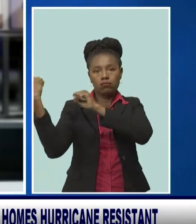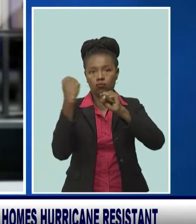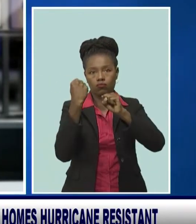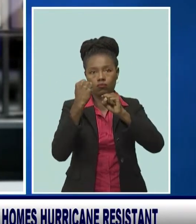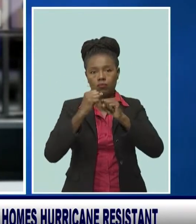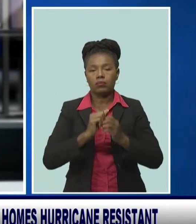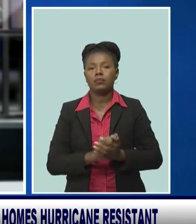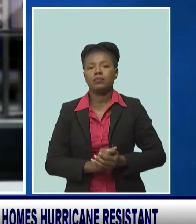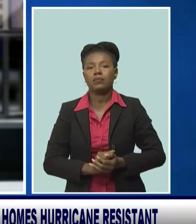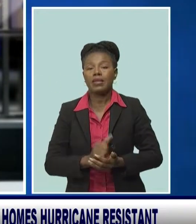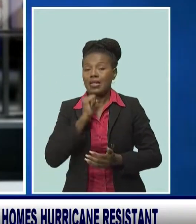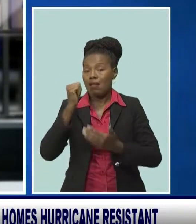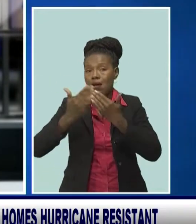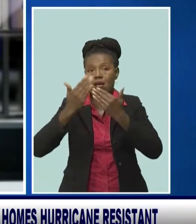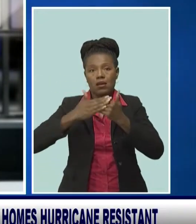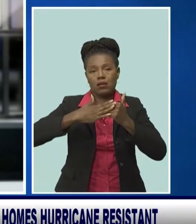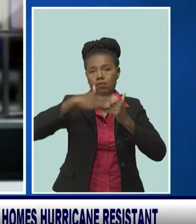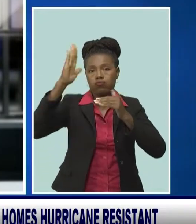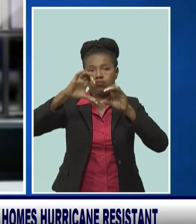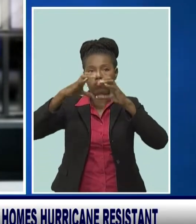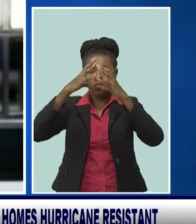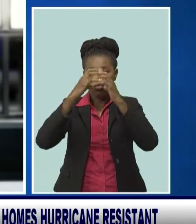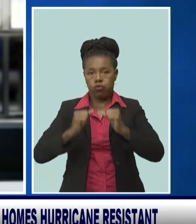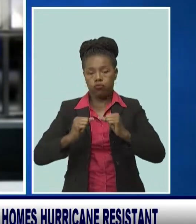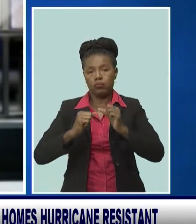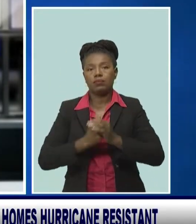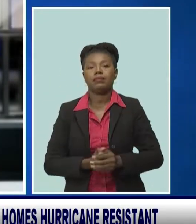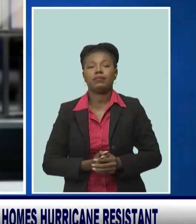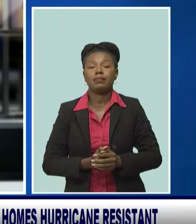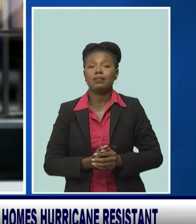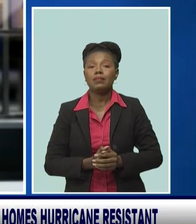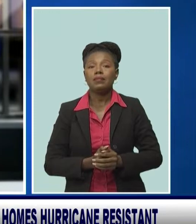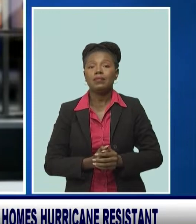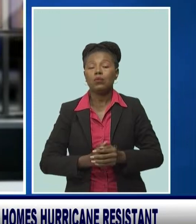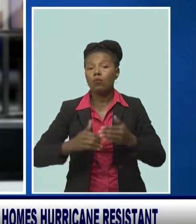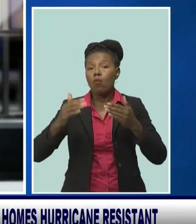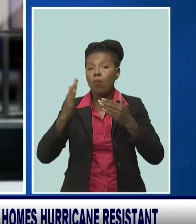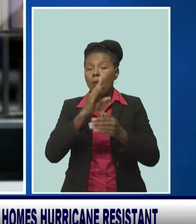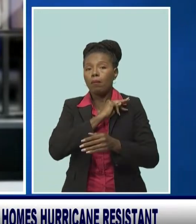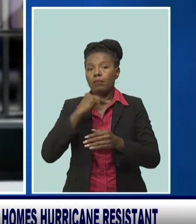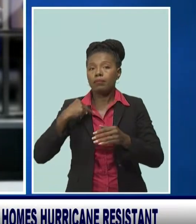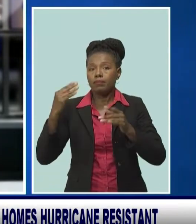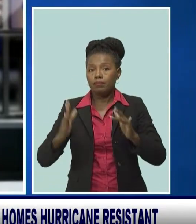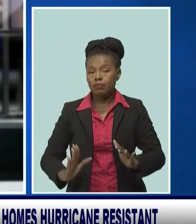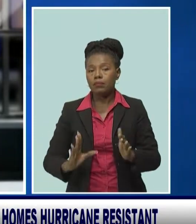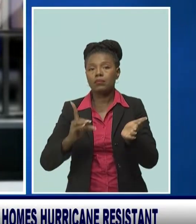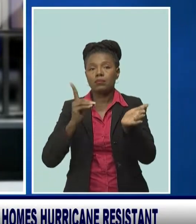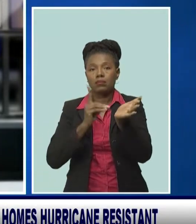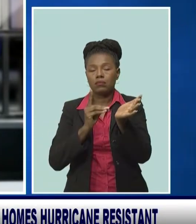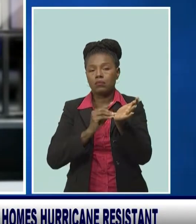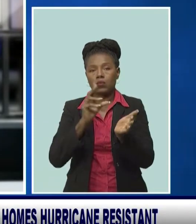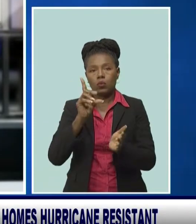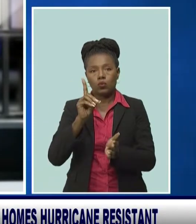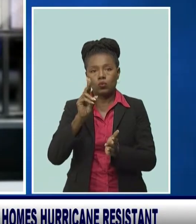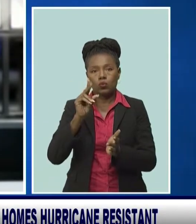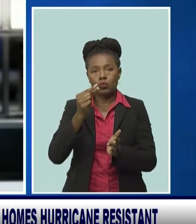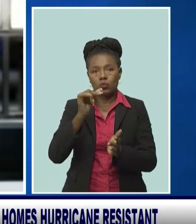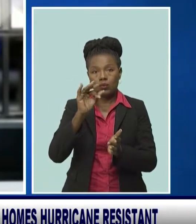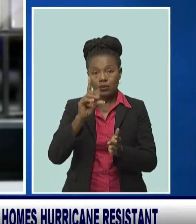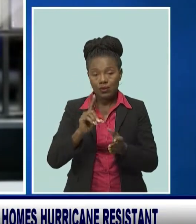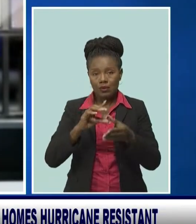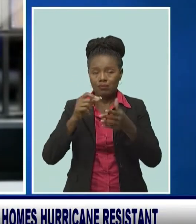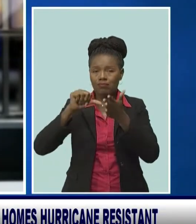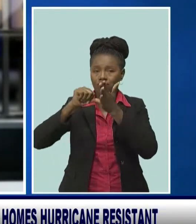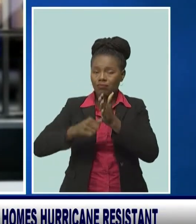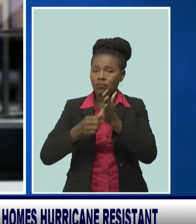10,000 kits free of cost to the most vulnerable, Senior Minister in the Office of the Prime Minister, Dr. William Duguid, is stressing the importance